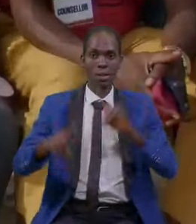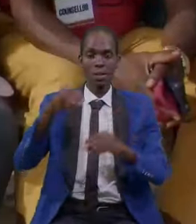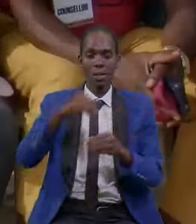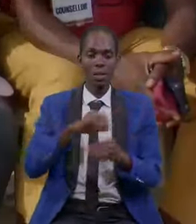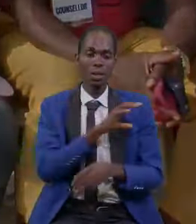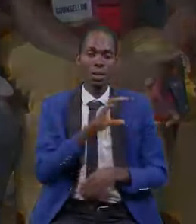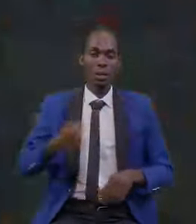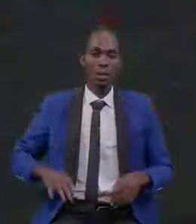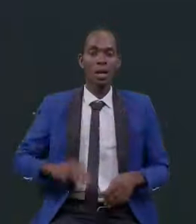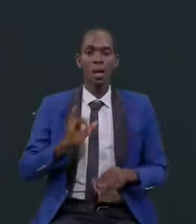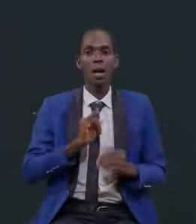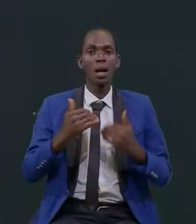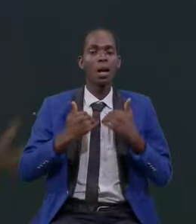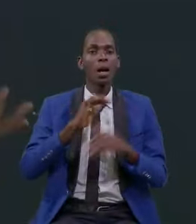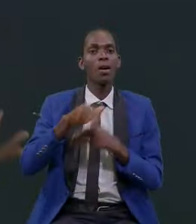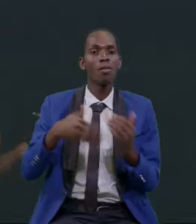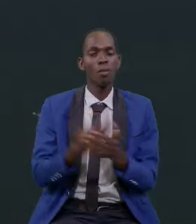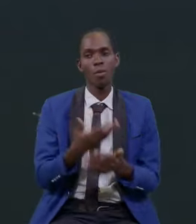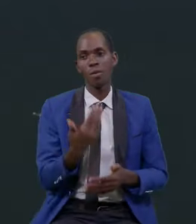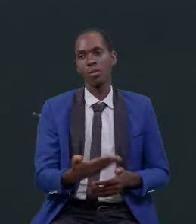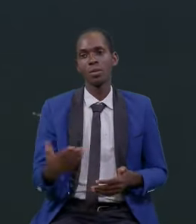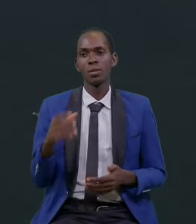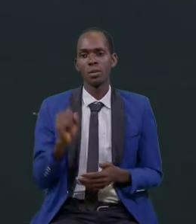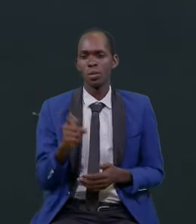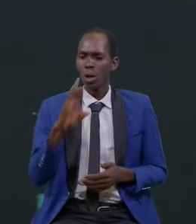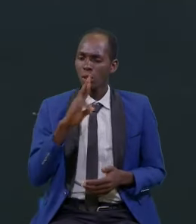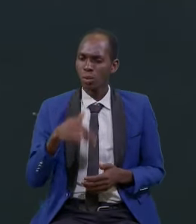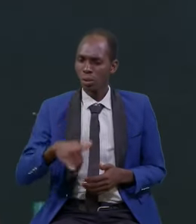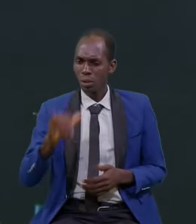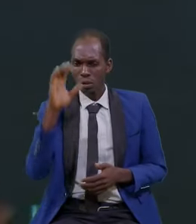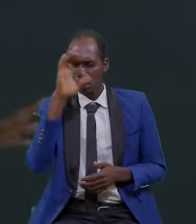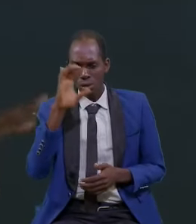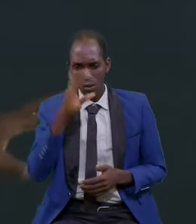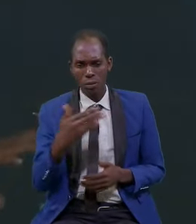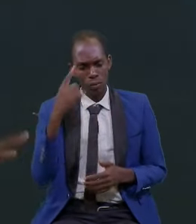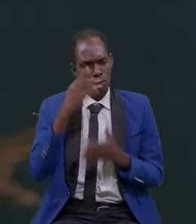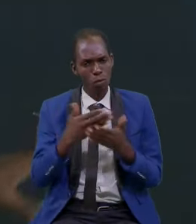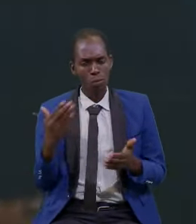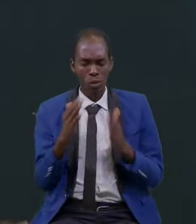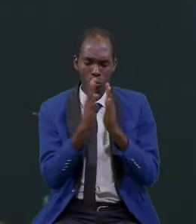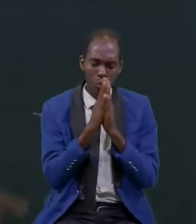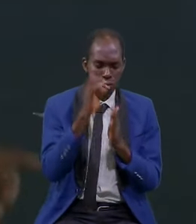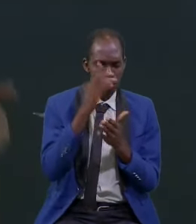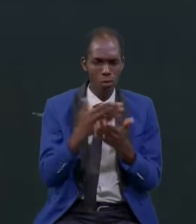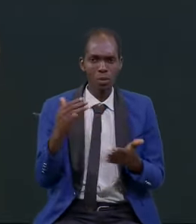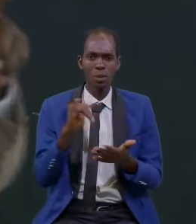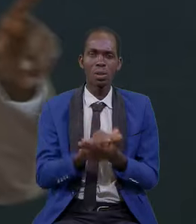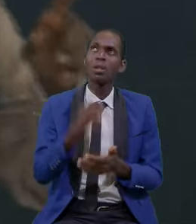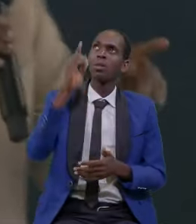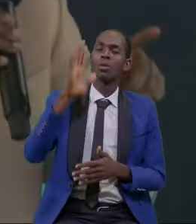not nothing you're searching for and looking for and praying for that God will say, that's not part of the